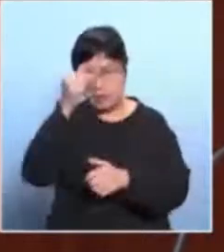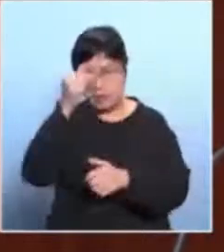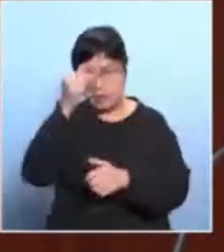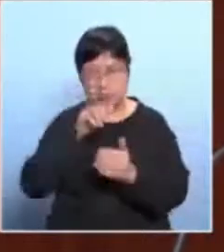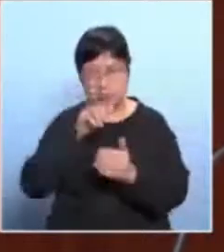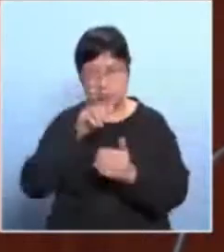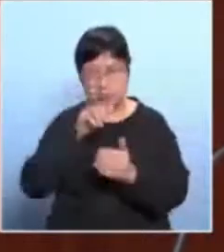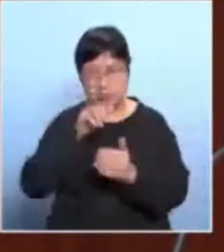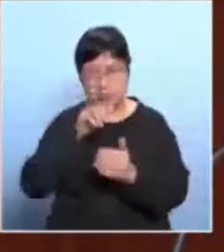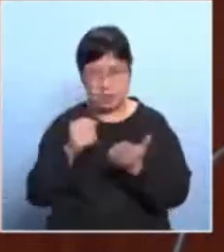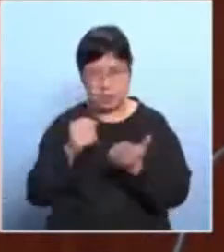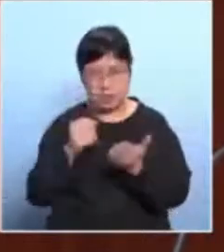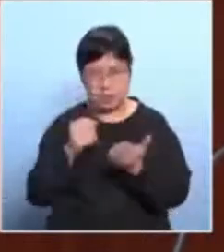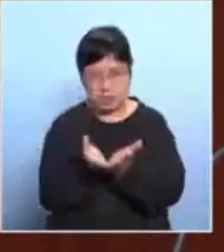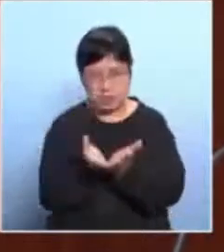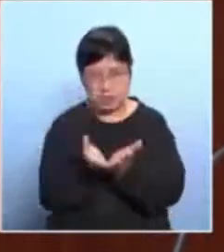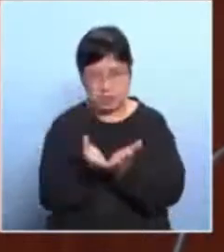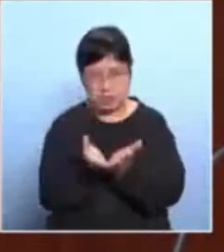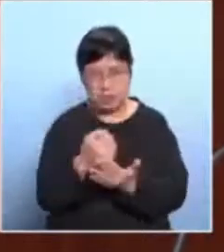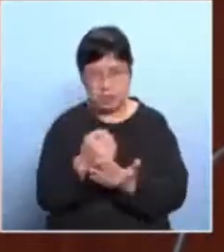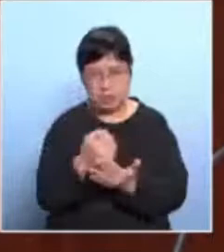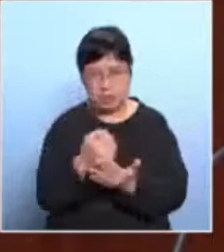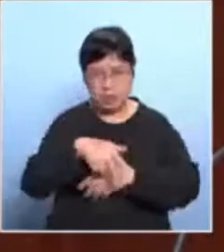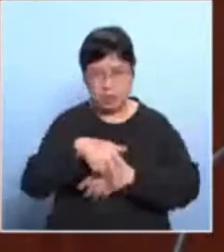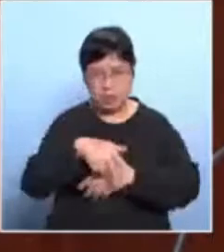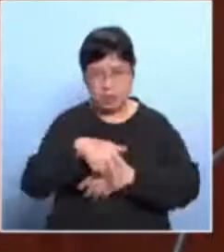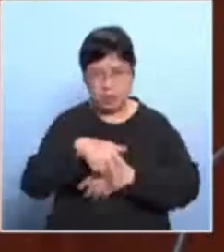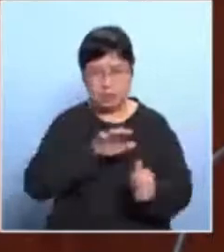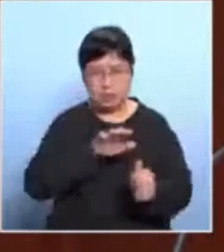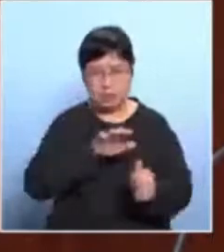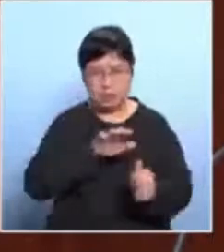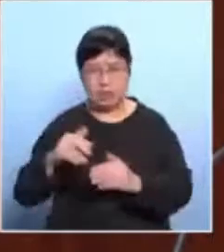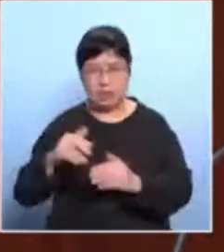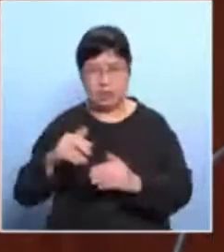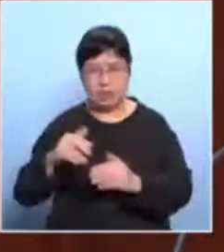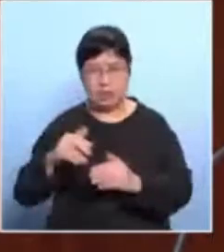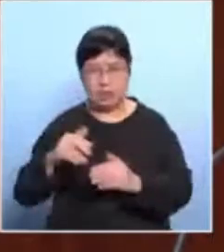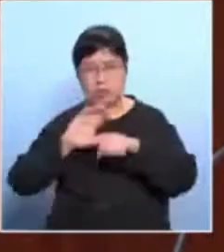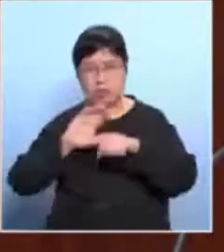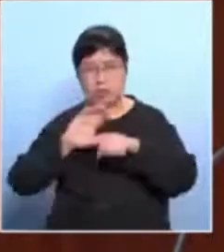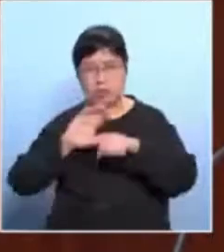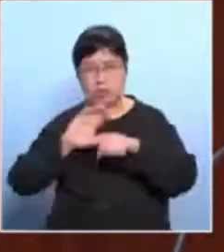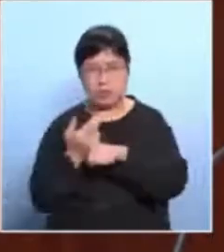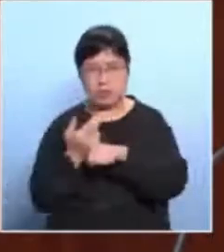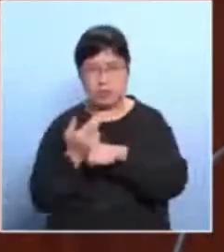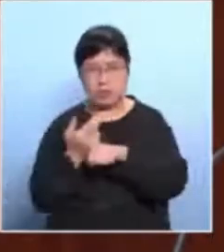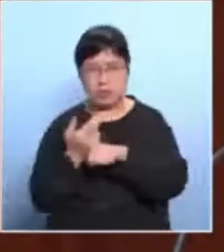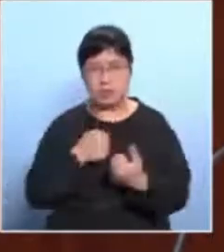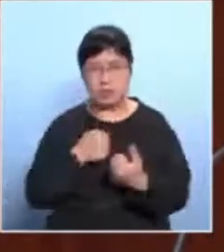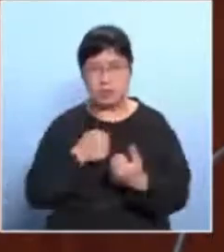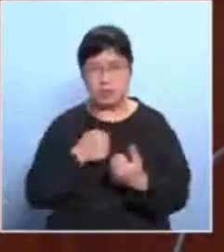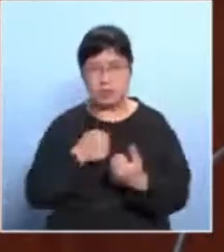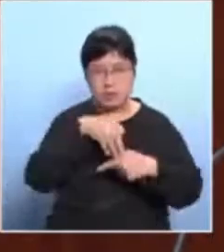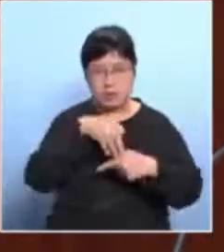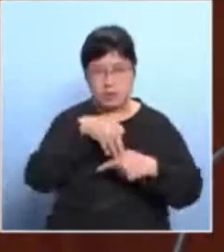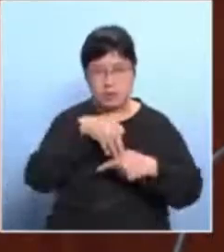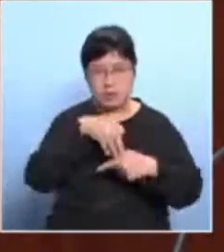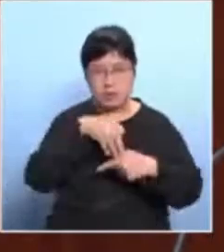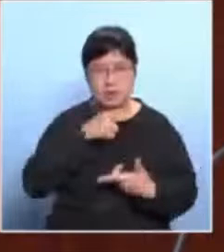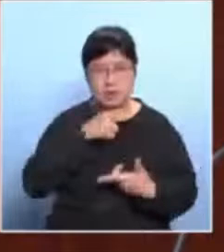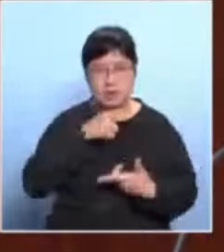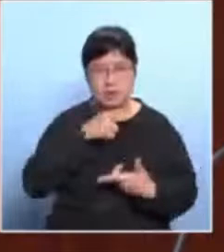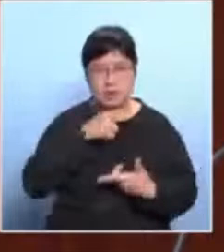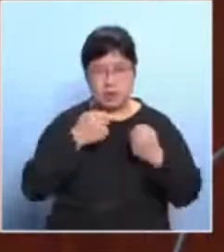services attaining international standards, and support the Shenzhen Hospital Accreditation Research Center to set up an office in Hong Kong